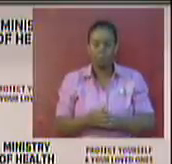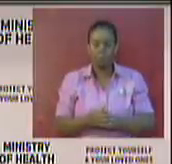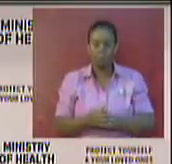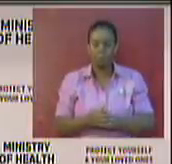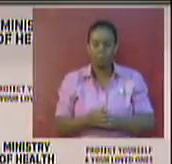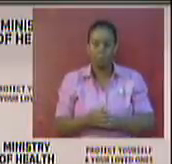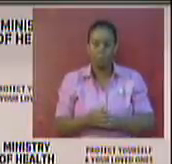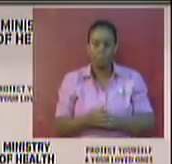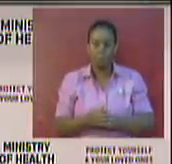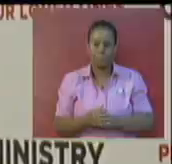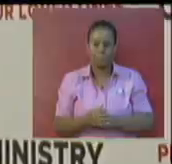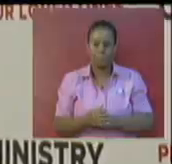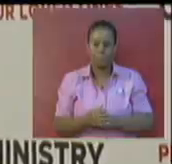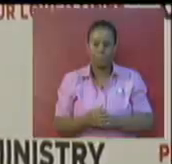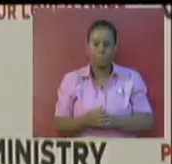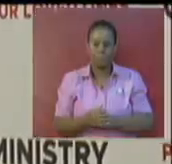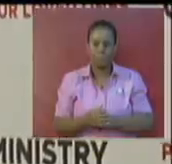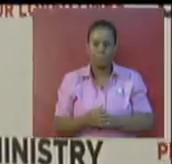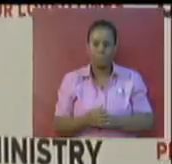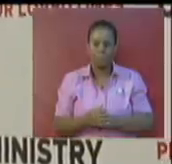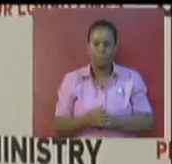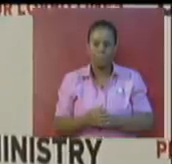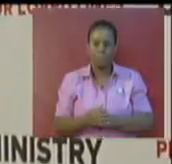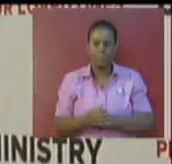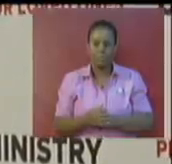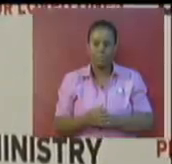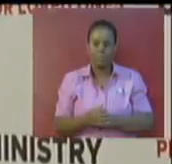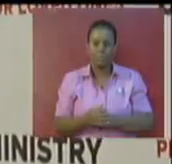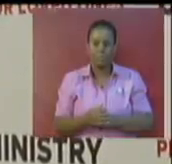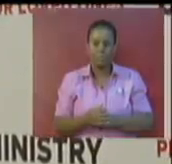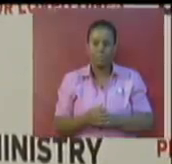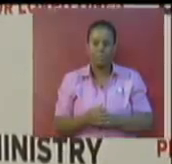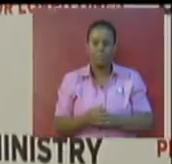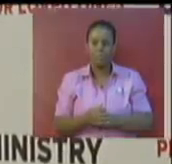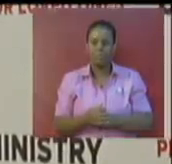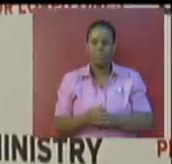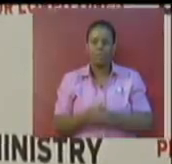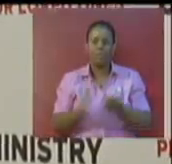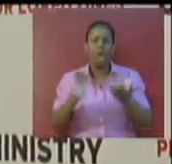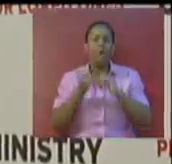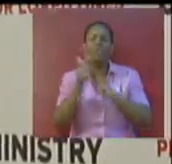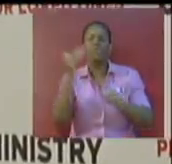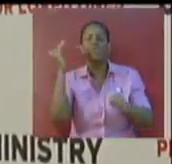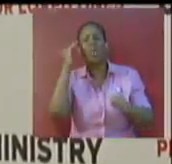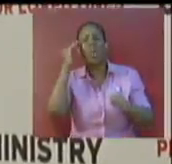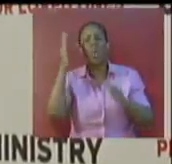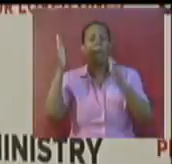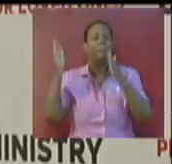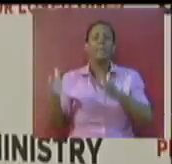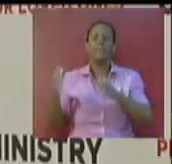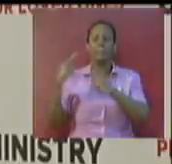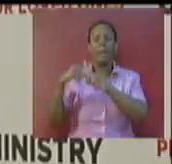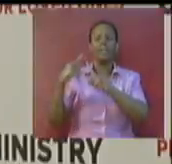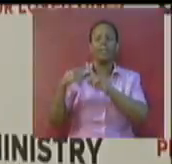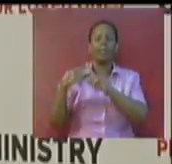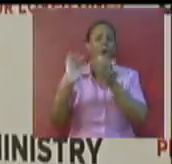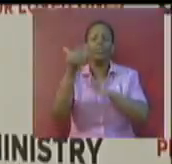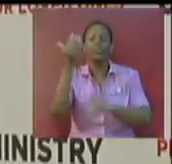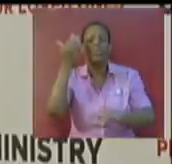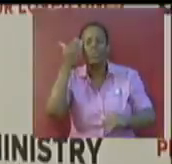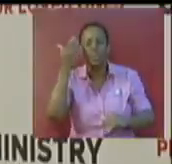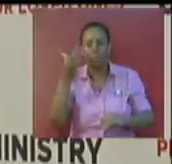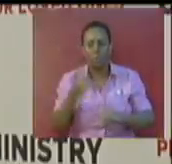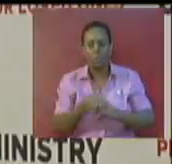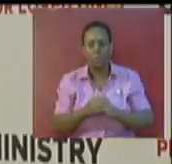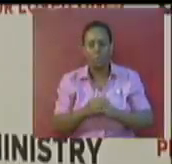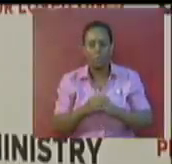Generally, the way we track cases, we will contact someone who is positive when